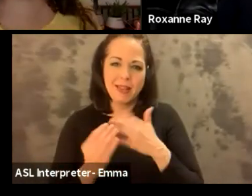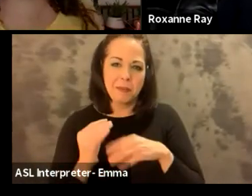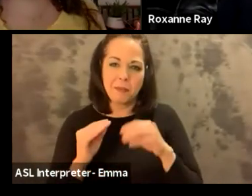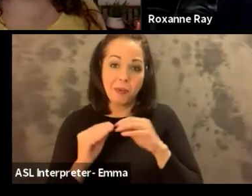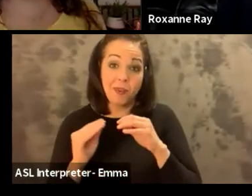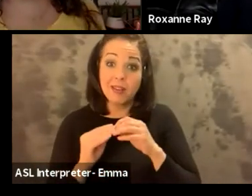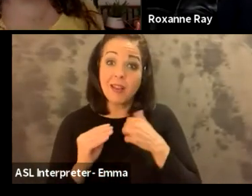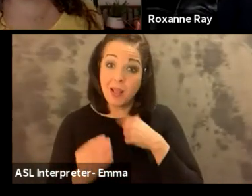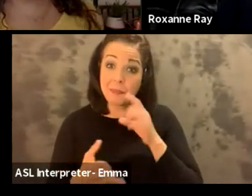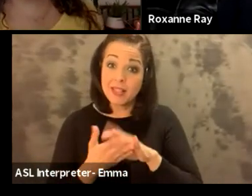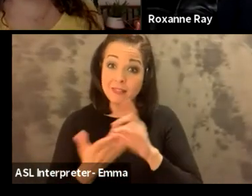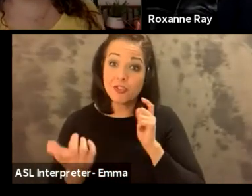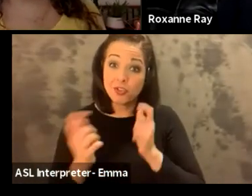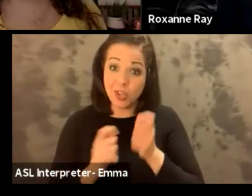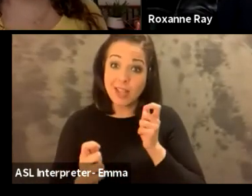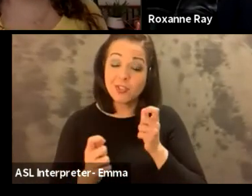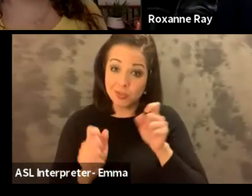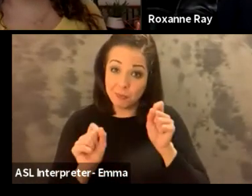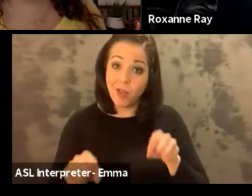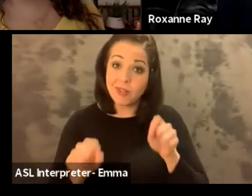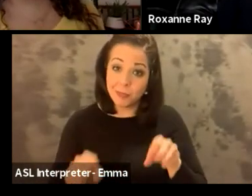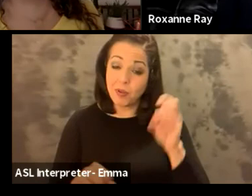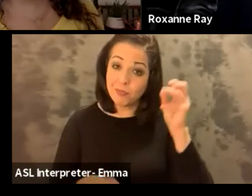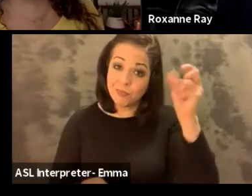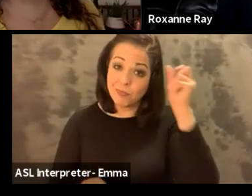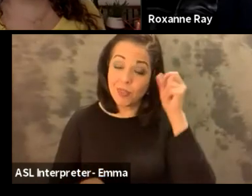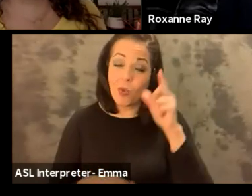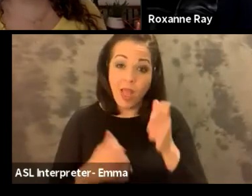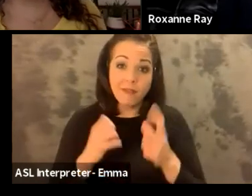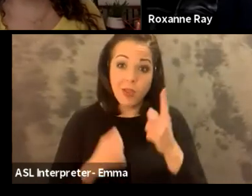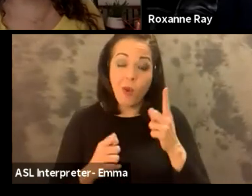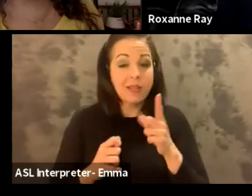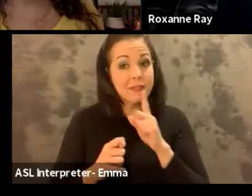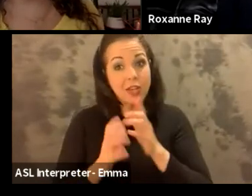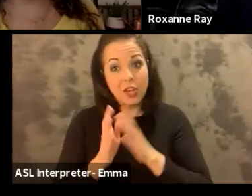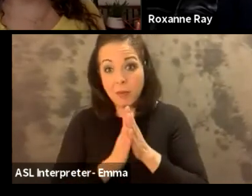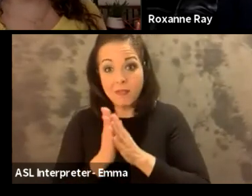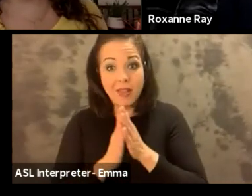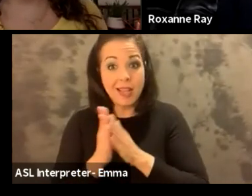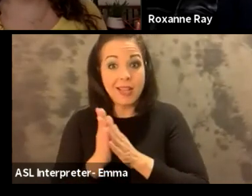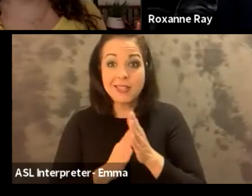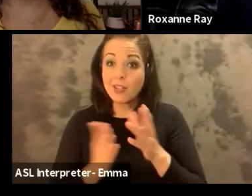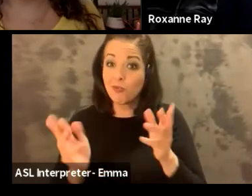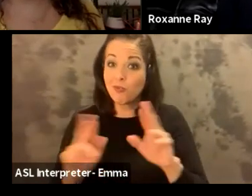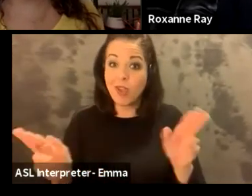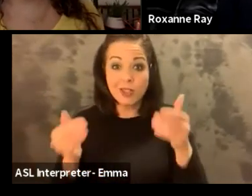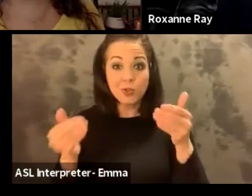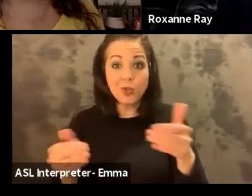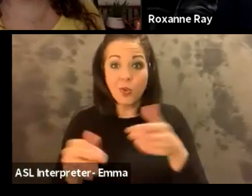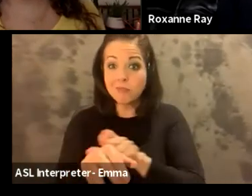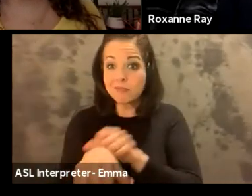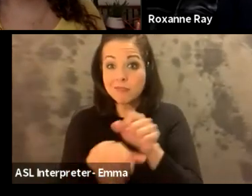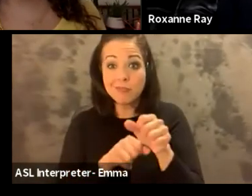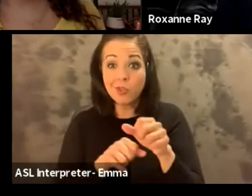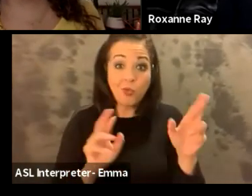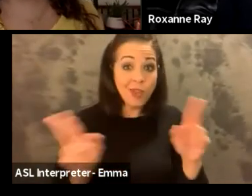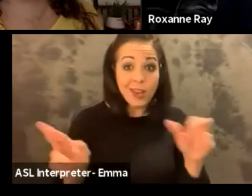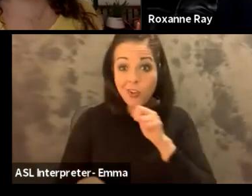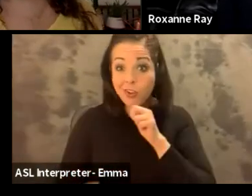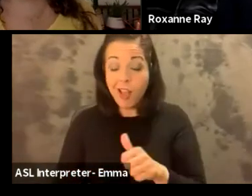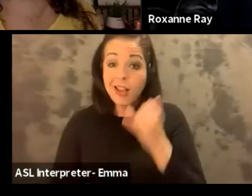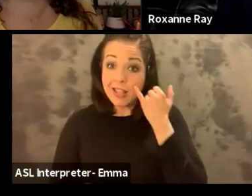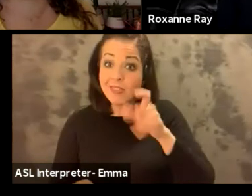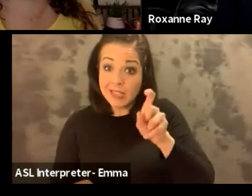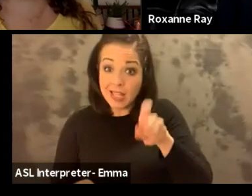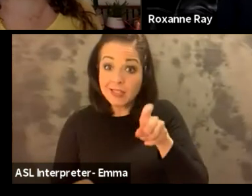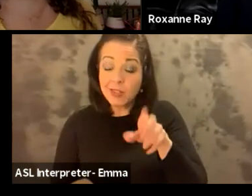do believe that change is entirely possible when everybody is highly motivated and ready to do it. And ready or not, if it's necessary,